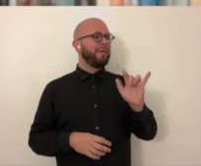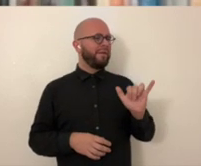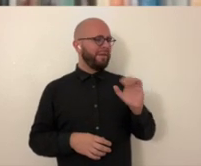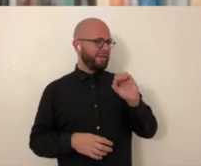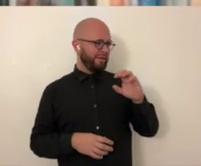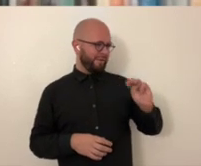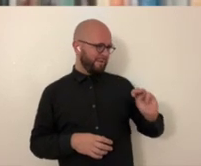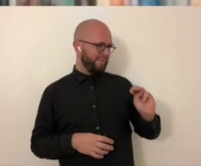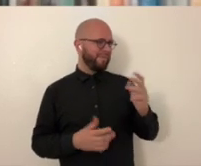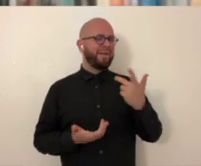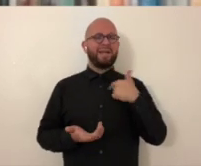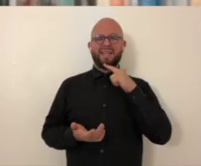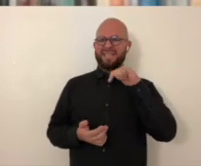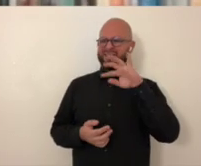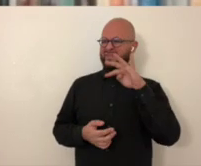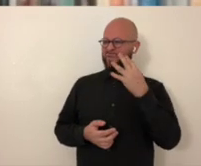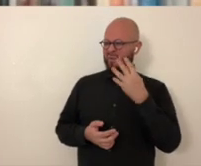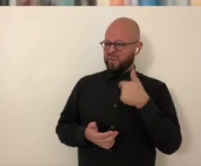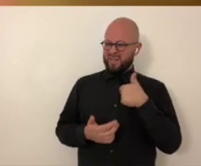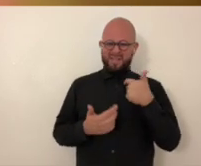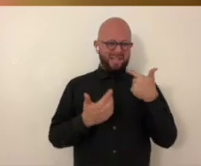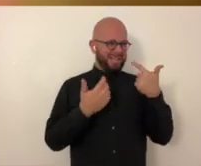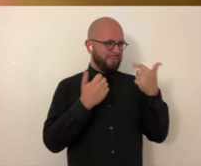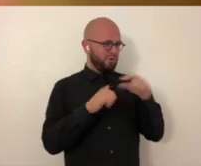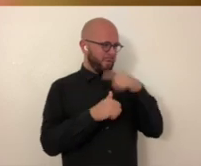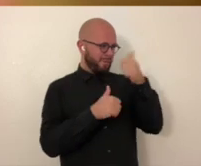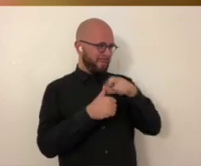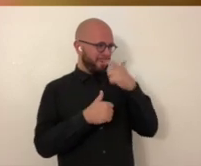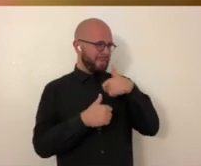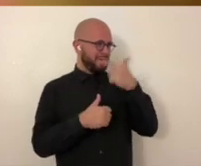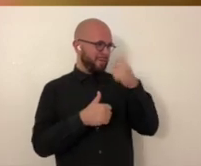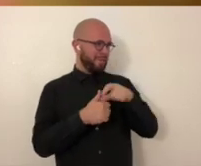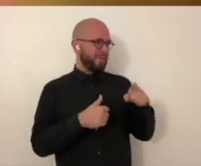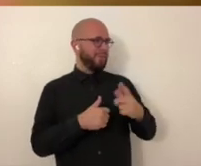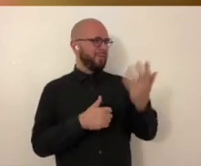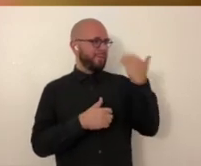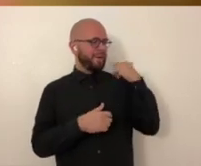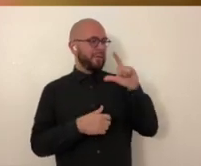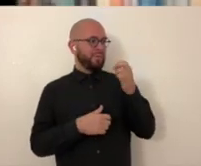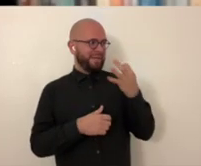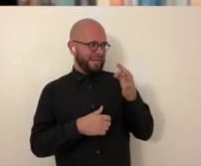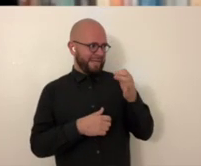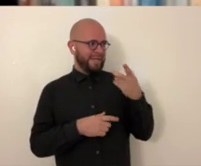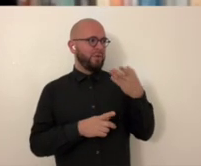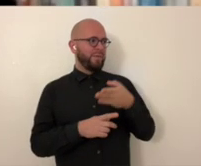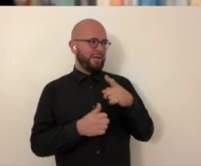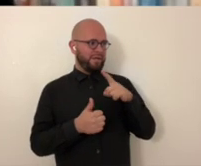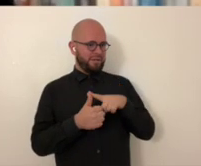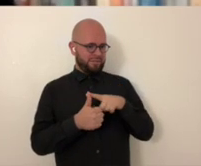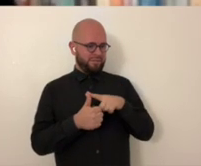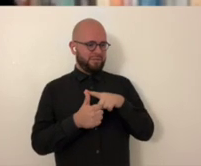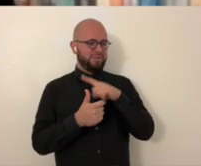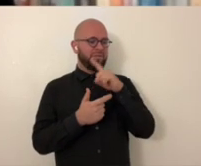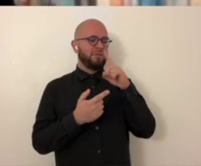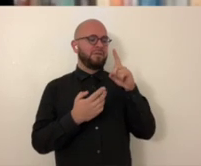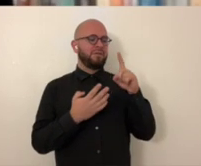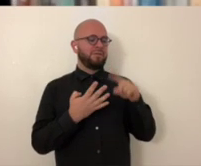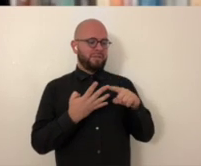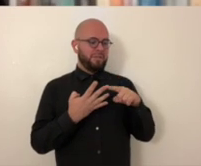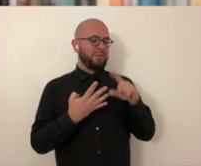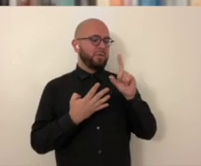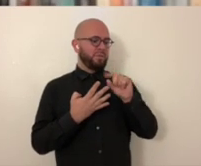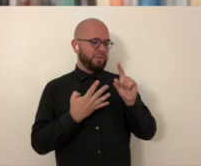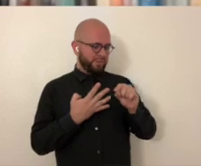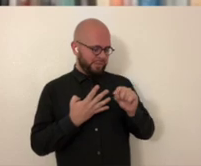year that you've been part of Opulent Mobility? I think it's the fourth. I'm trying to remember because Yeah. you were